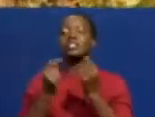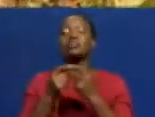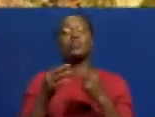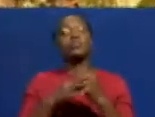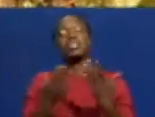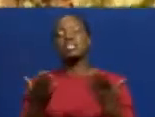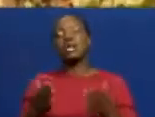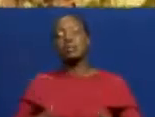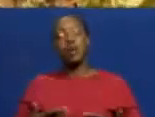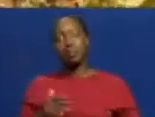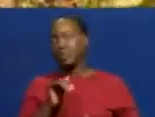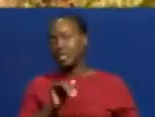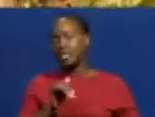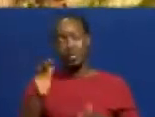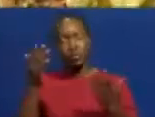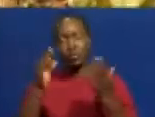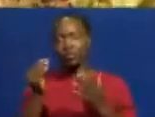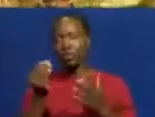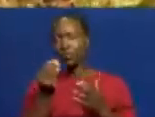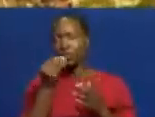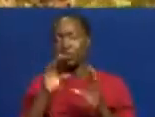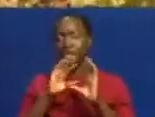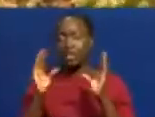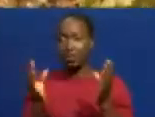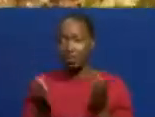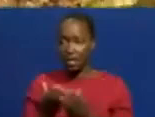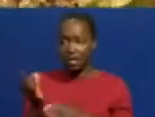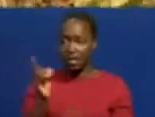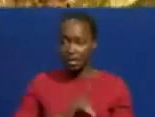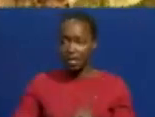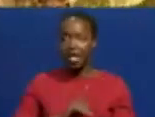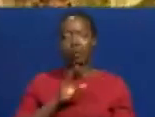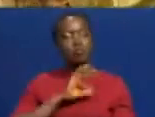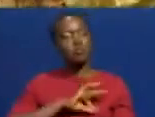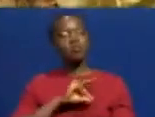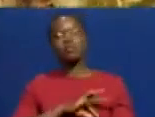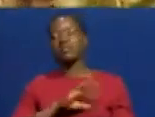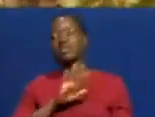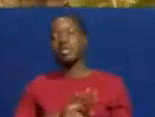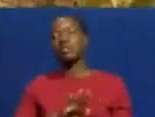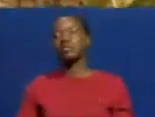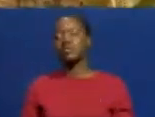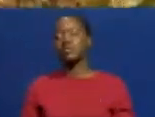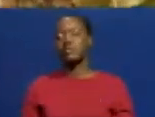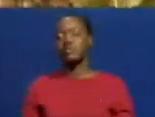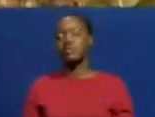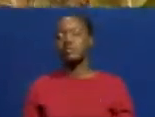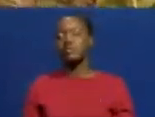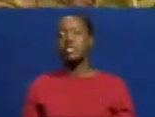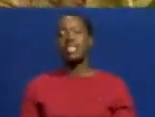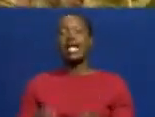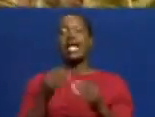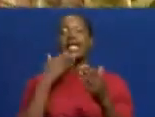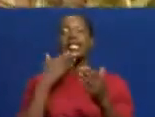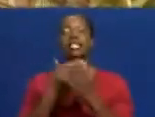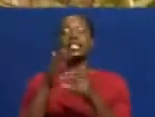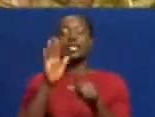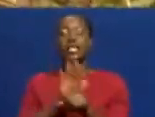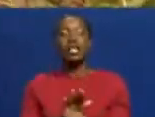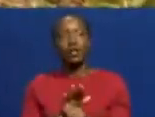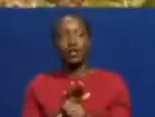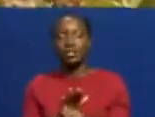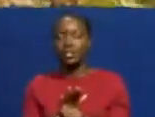I'm glad as we celebrate the World Food Day, I am a beneficiary, and I'm so grateful. Okay, thank you so much.